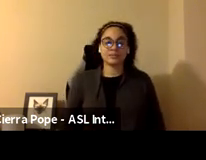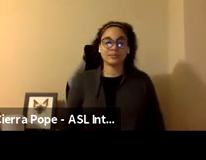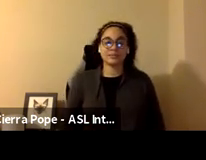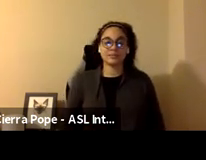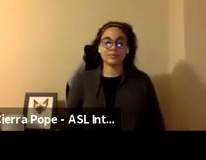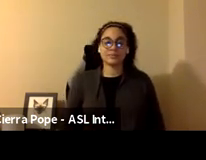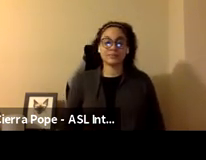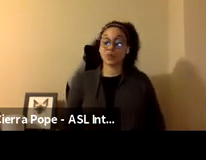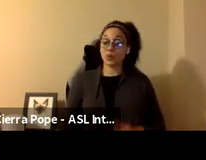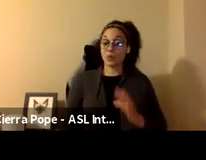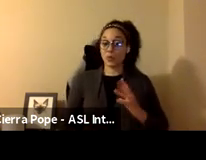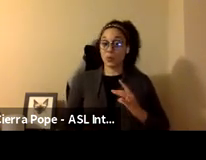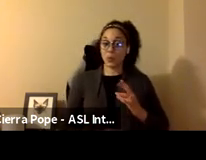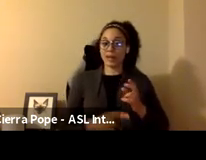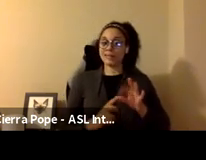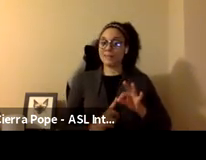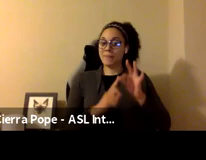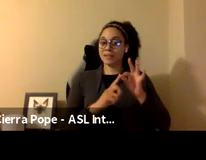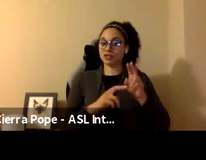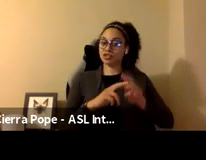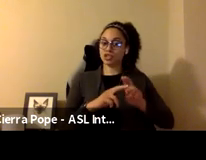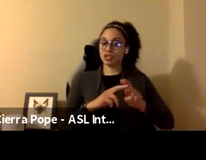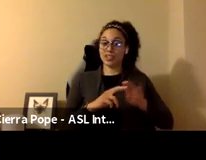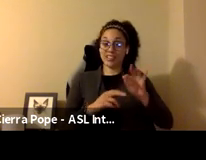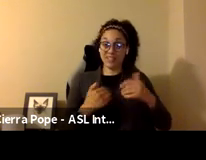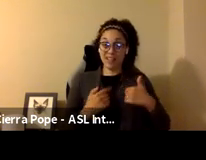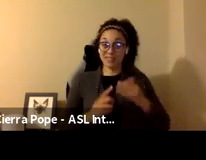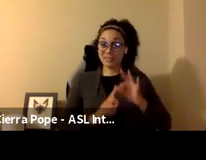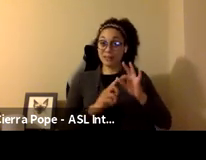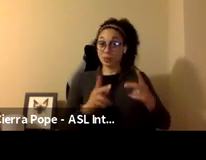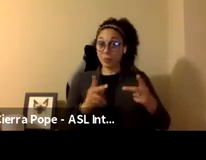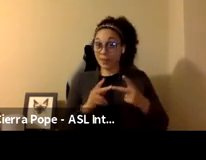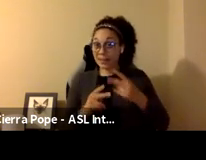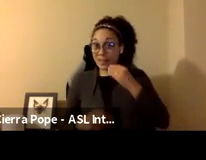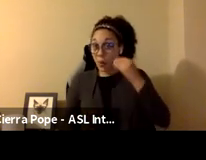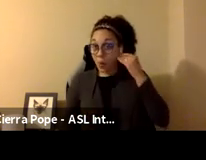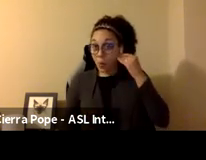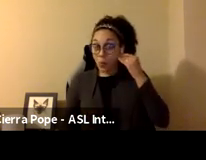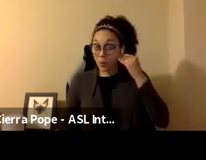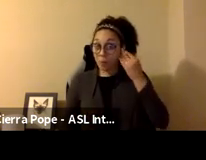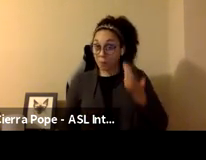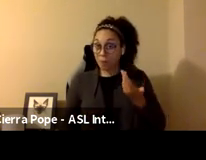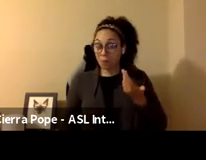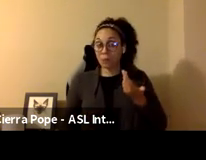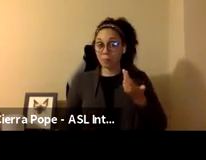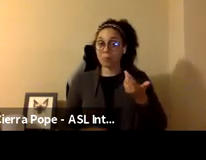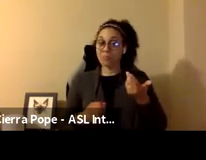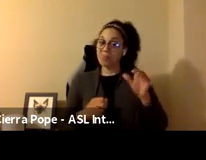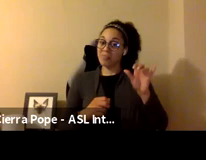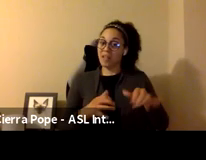Another one is sitting in a special chair. So if there's a special chair in the house or a special place in the house, that can be